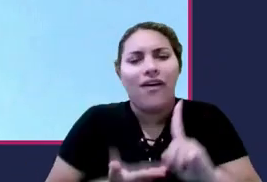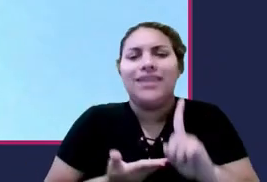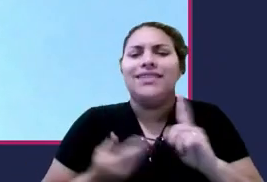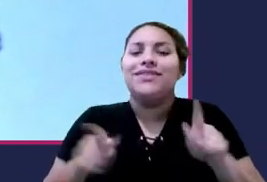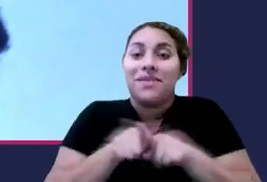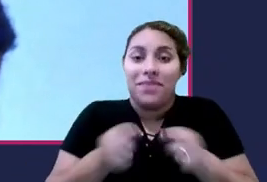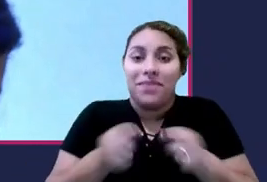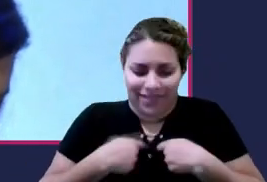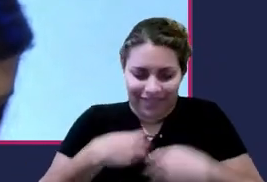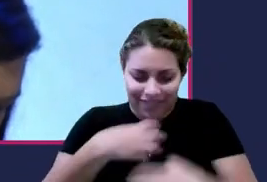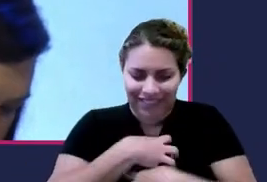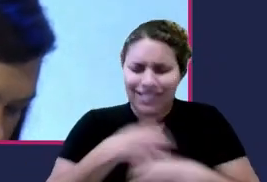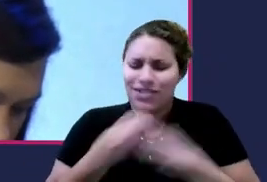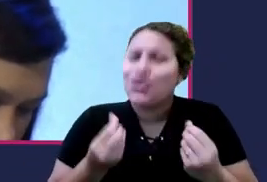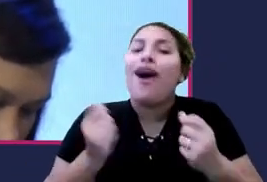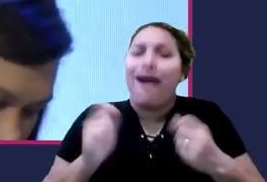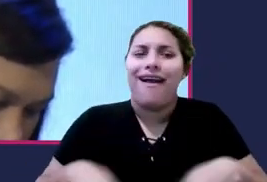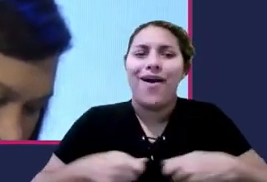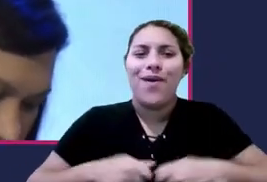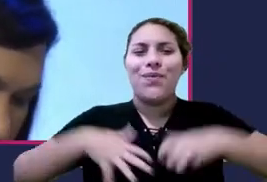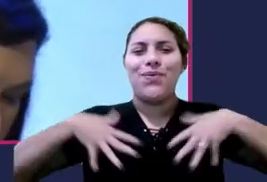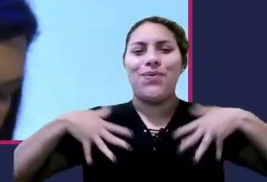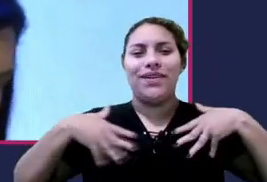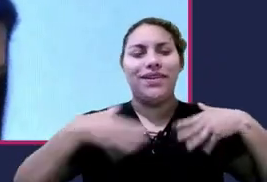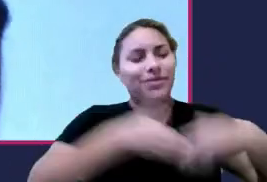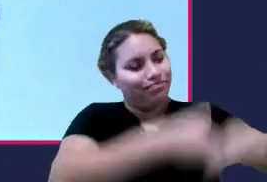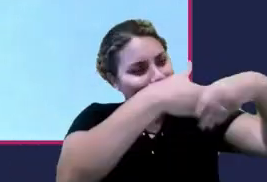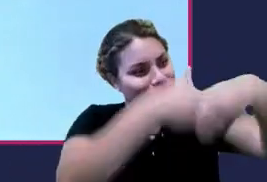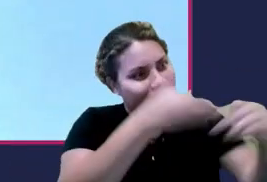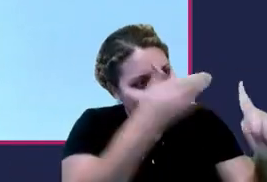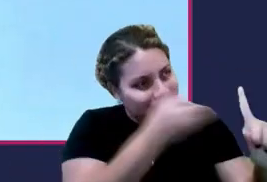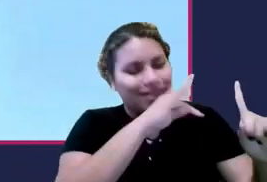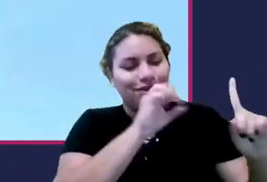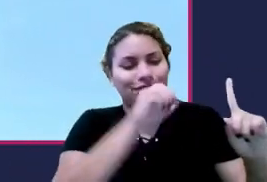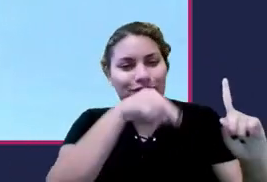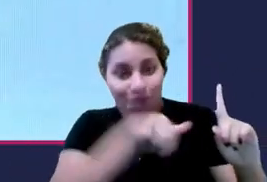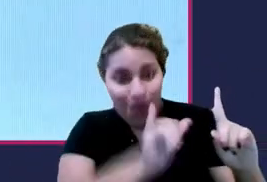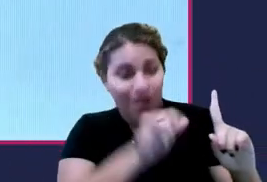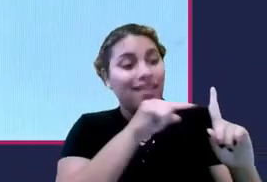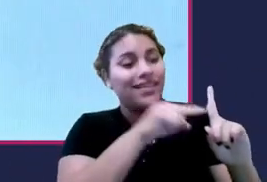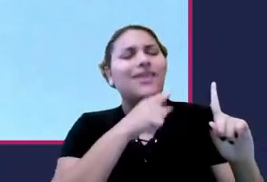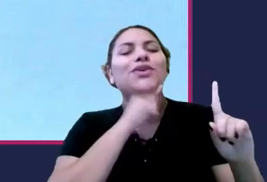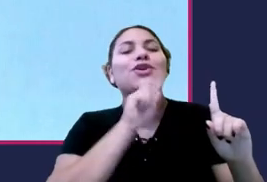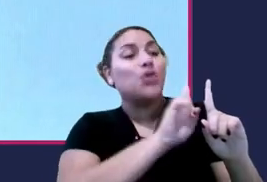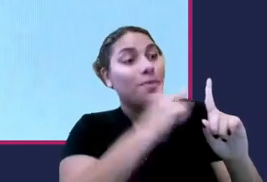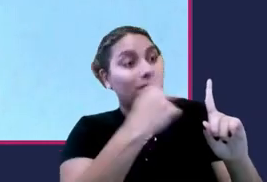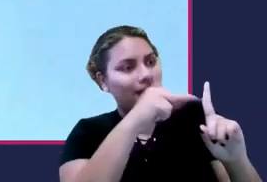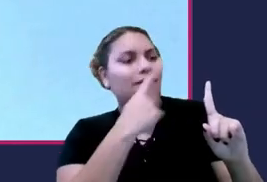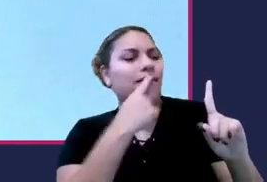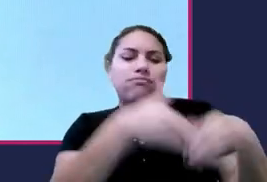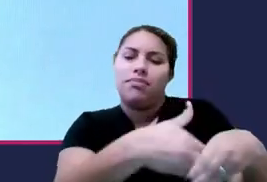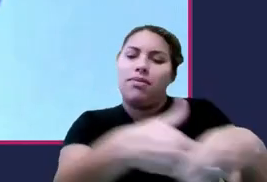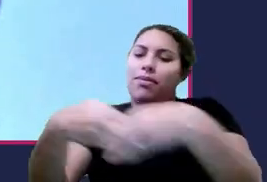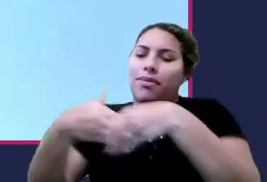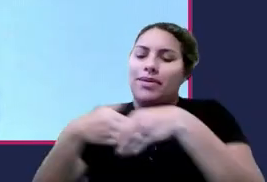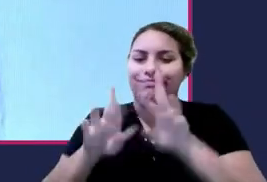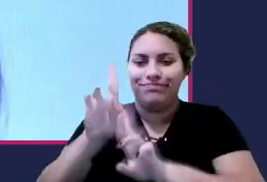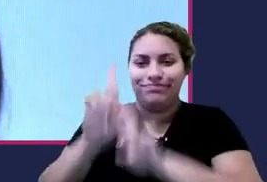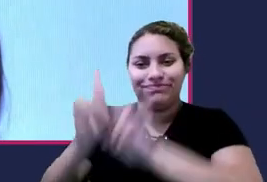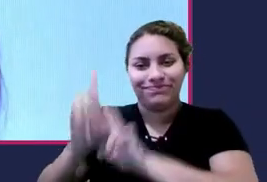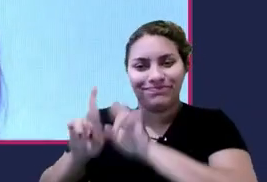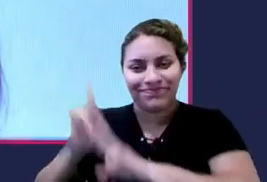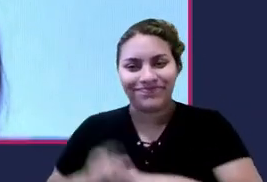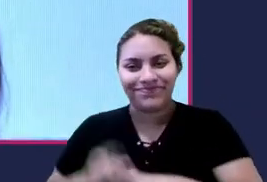It's a huge pleasure to be here. I'm also very proud to be here. I'd like to say hello to Tony and on behalf of him, all